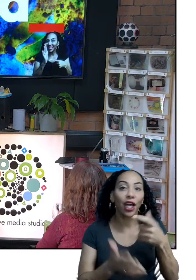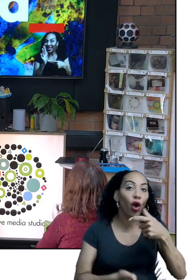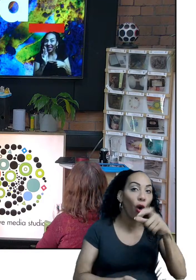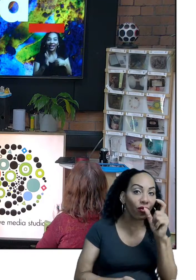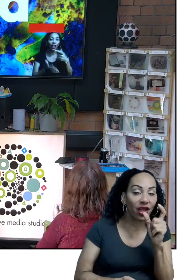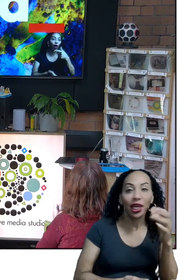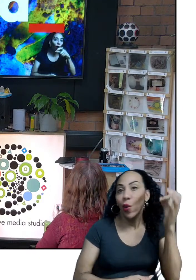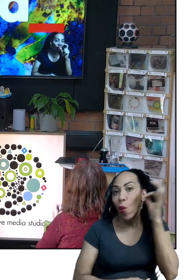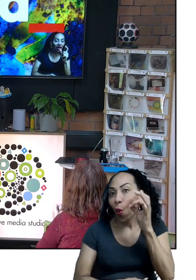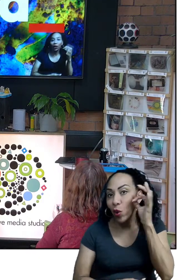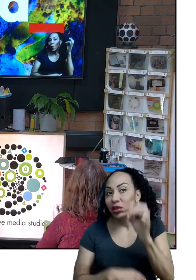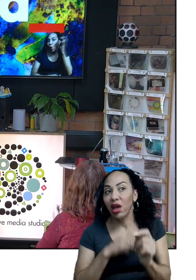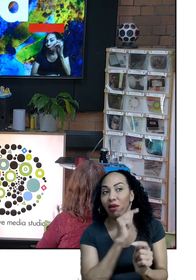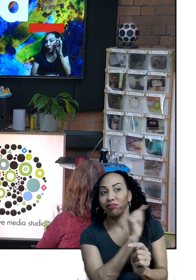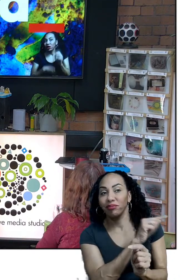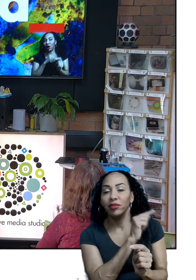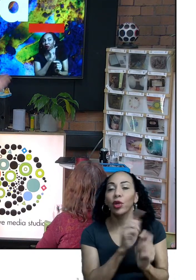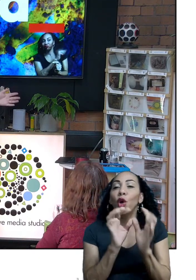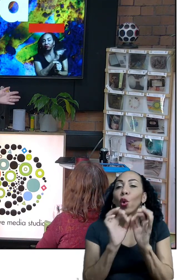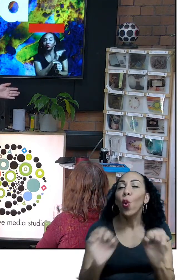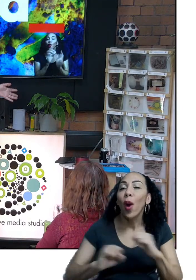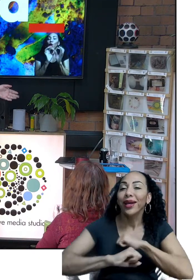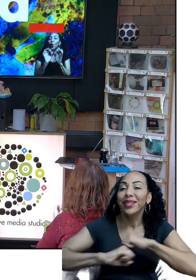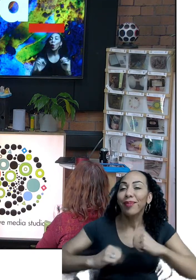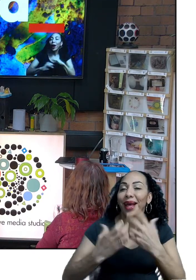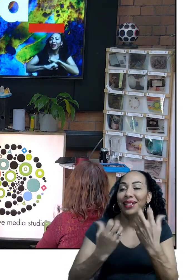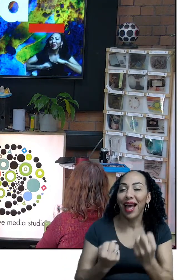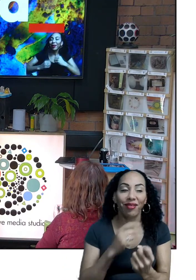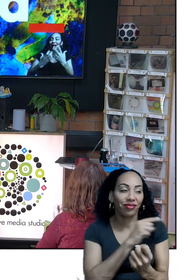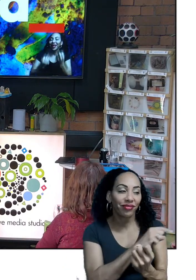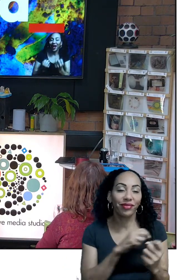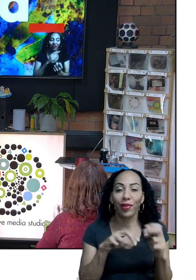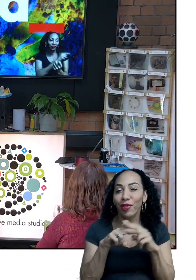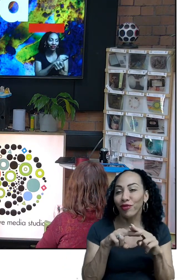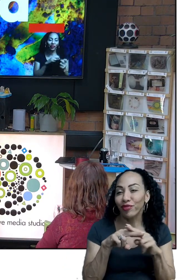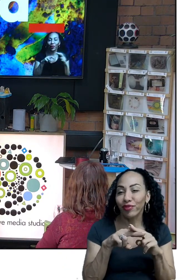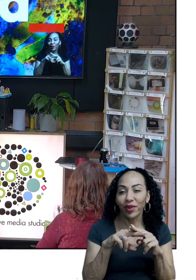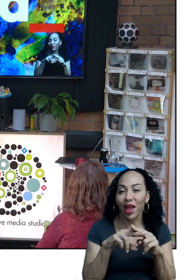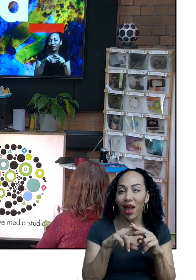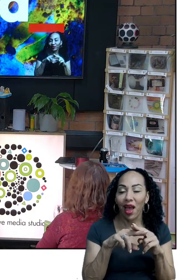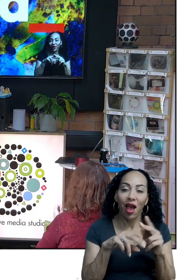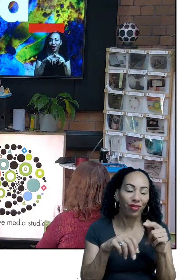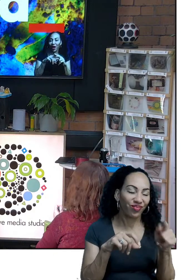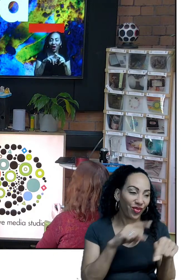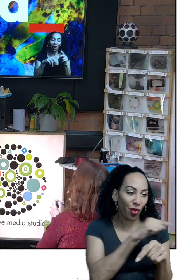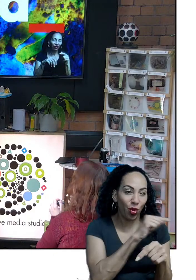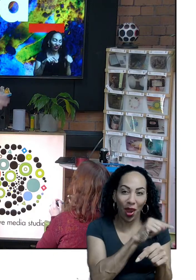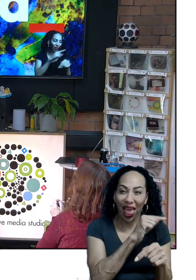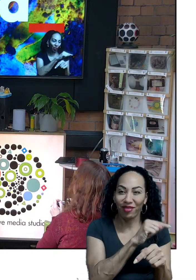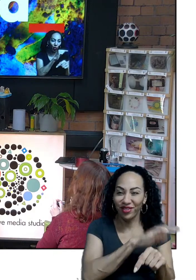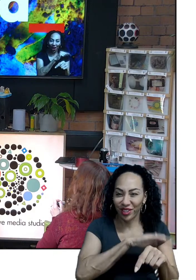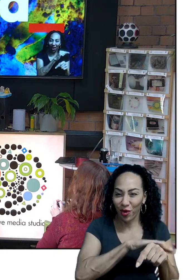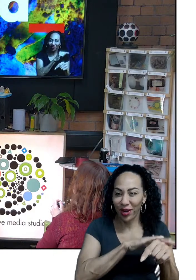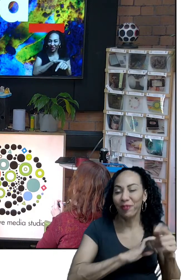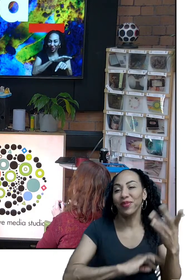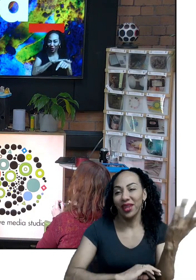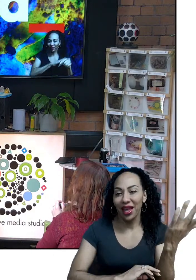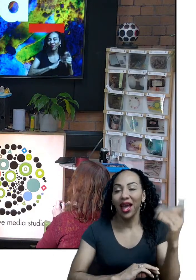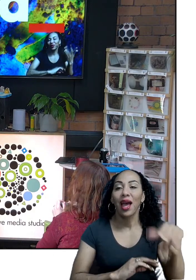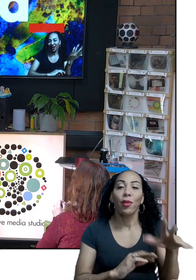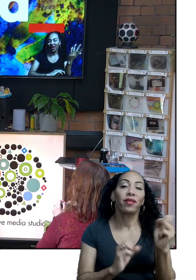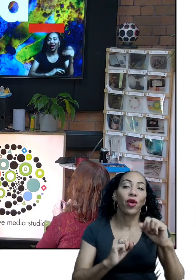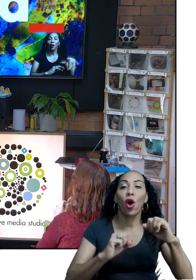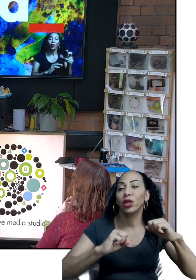quiet space just next to this space, so on my left, your right, just around the corner there. There's a little room, it's got some sofas and bean bags, fairly